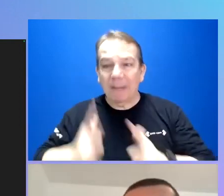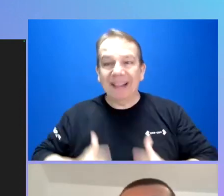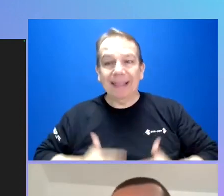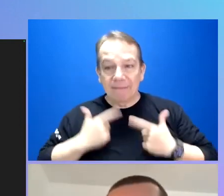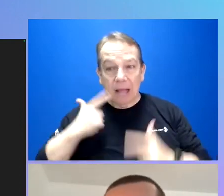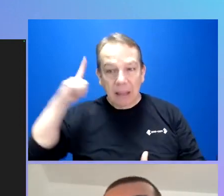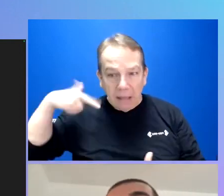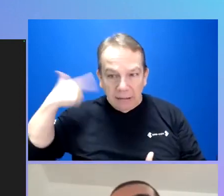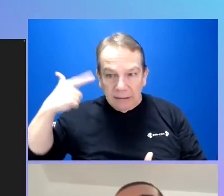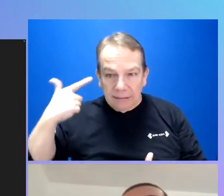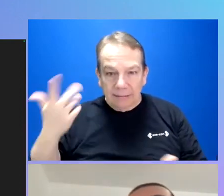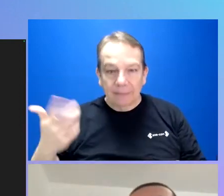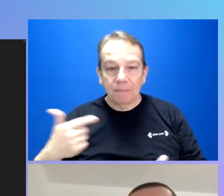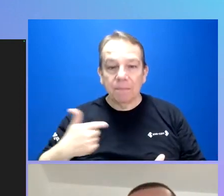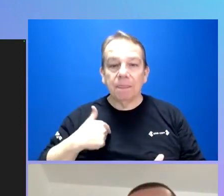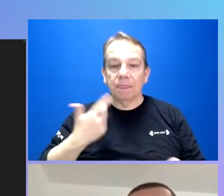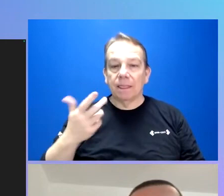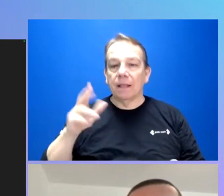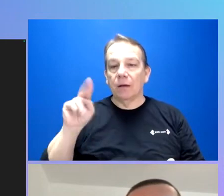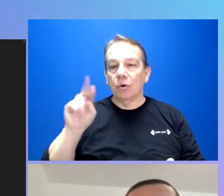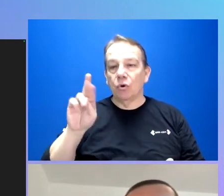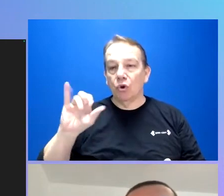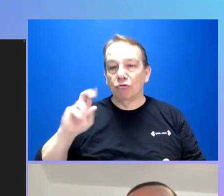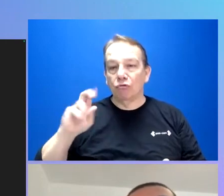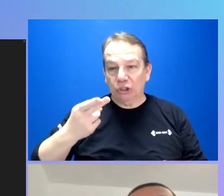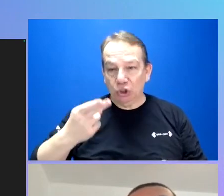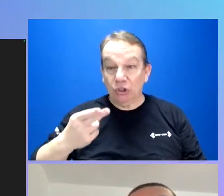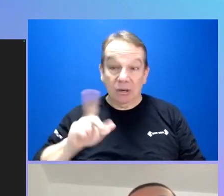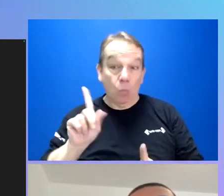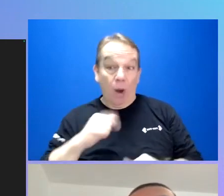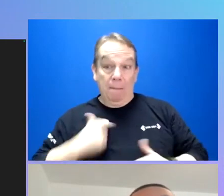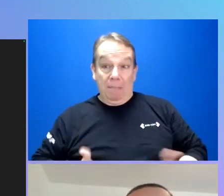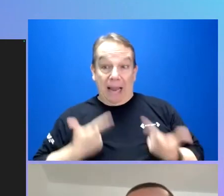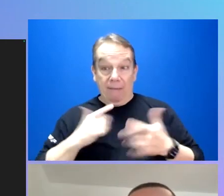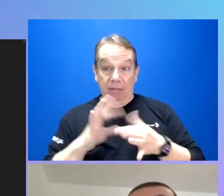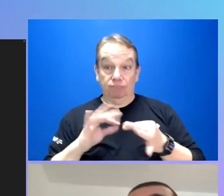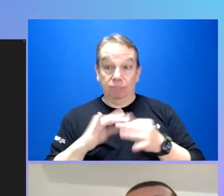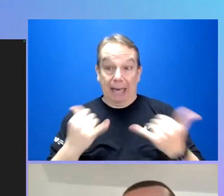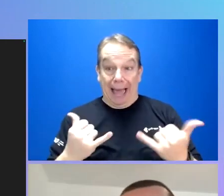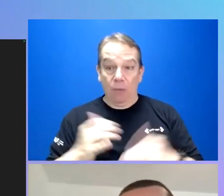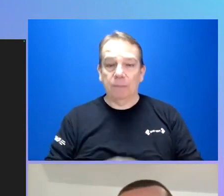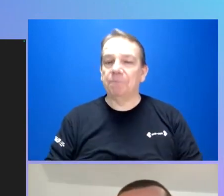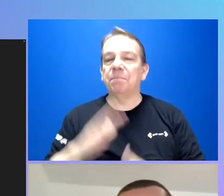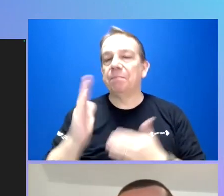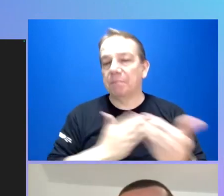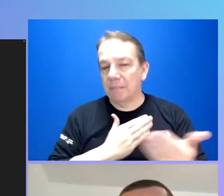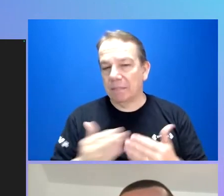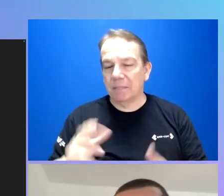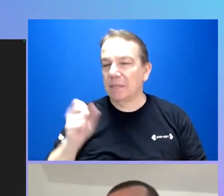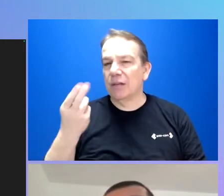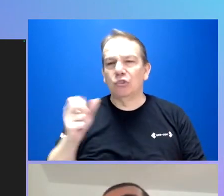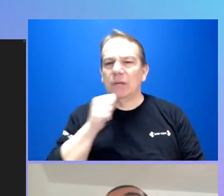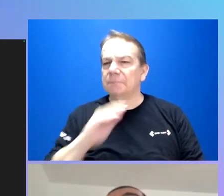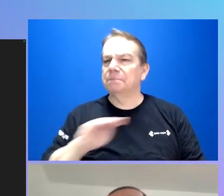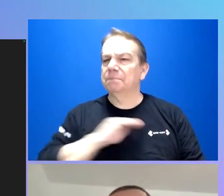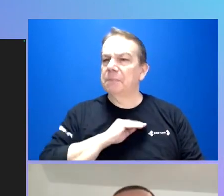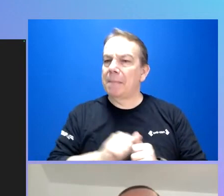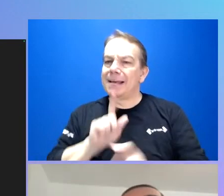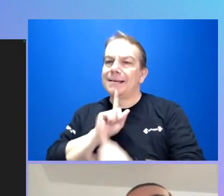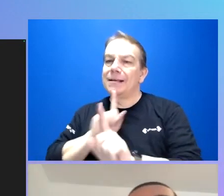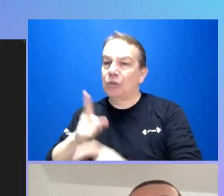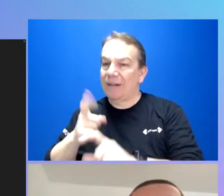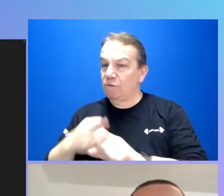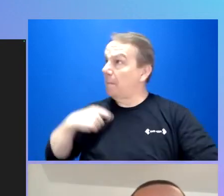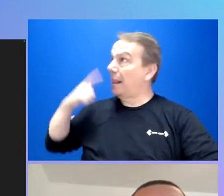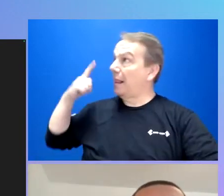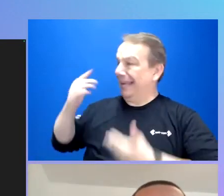from London. I'm from Norwich, which is where I'm speaking from now. Anyway, she's not happy with my answer that I'm from here, that I'm